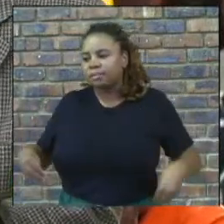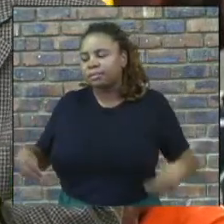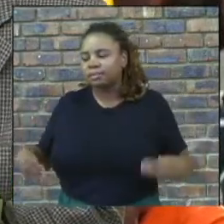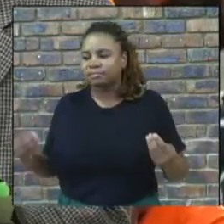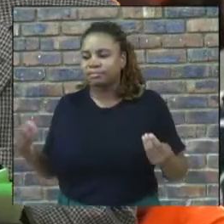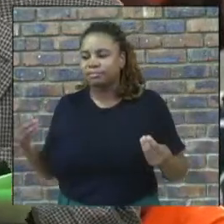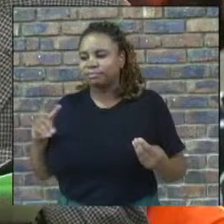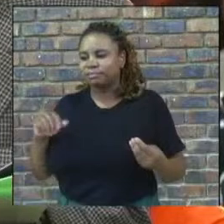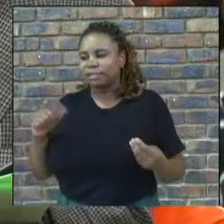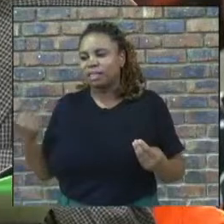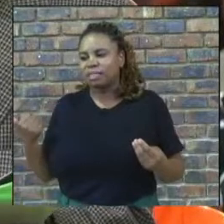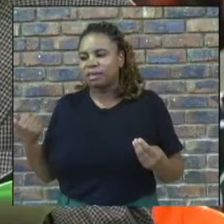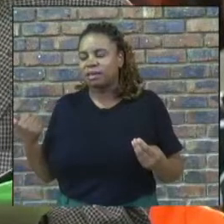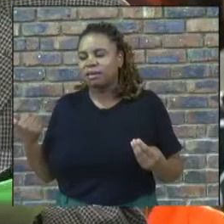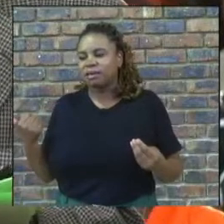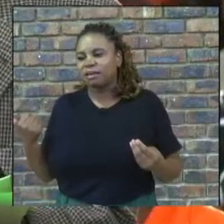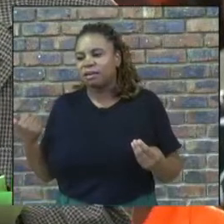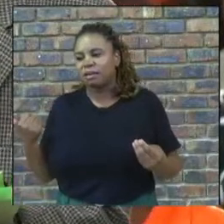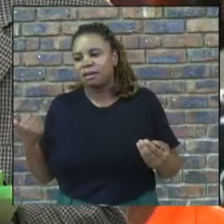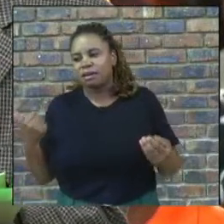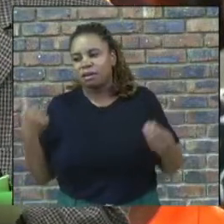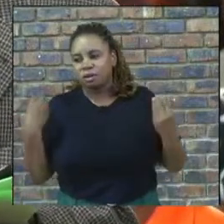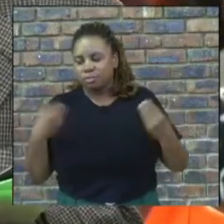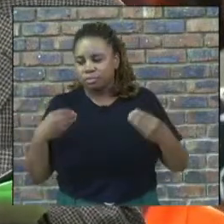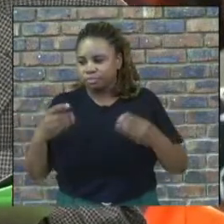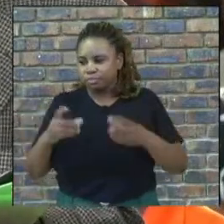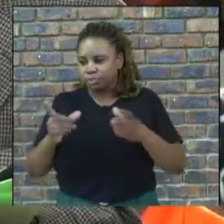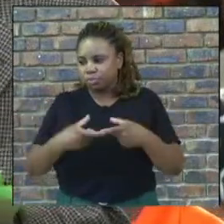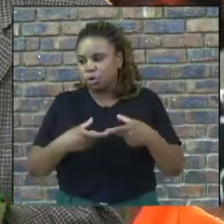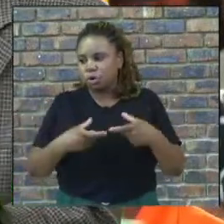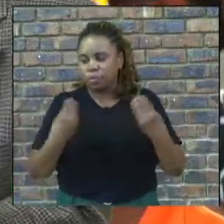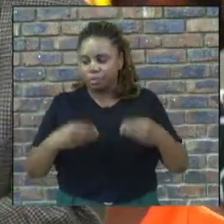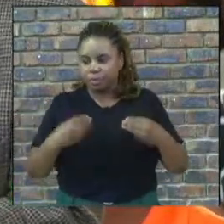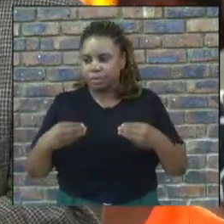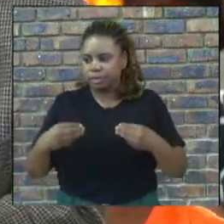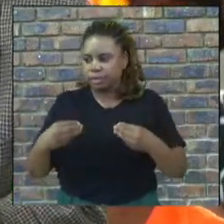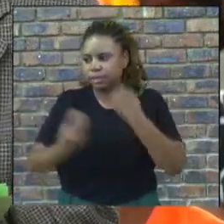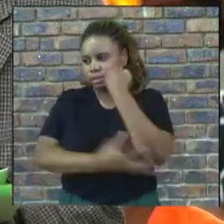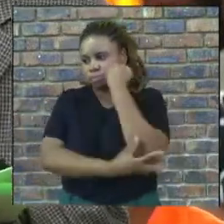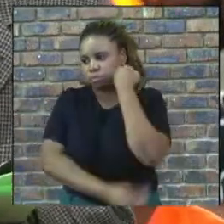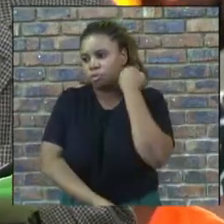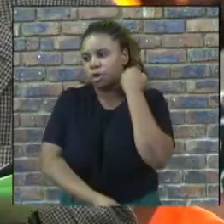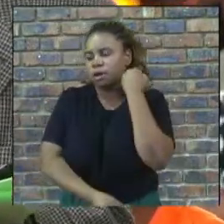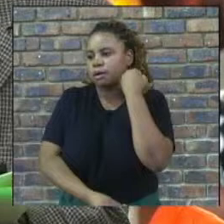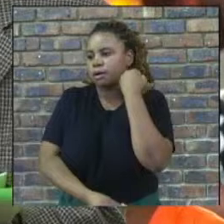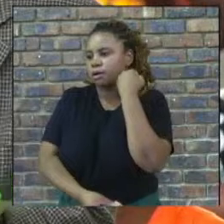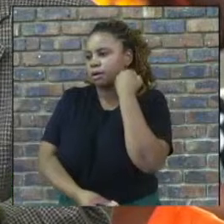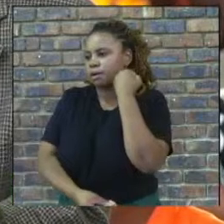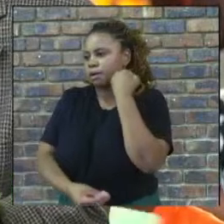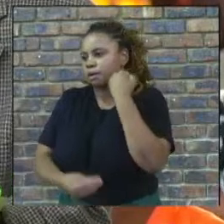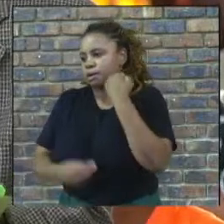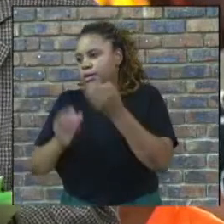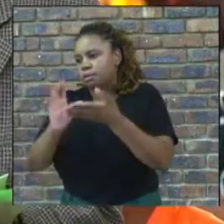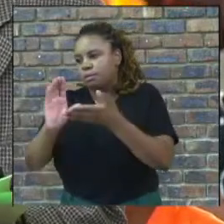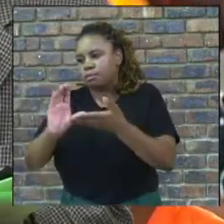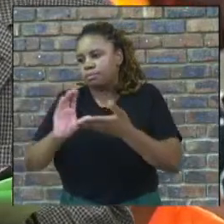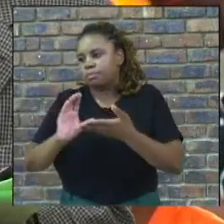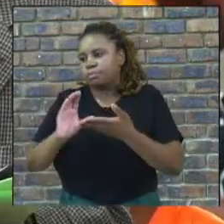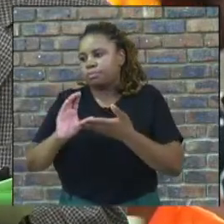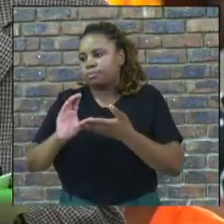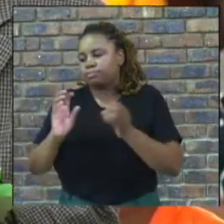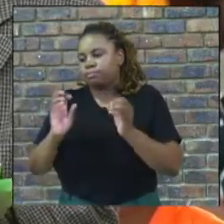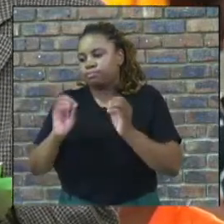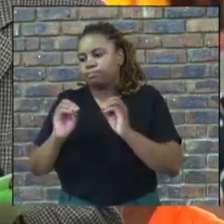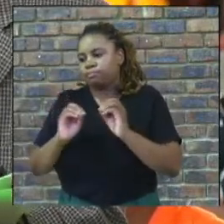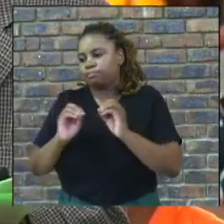tse hlopehang tse hlolehang o iketsetsa dintho di si thole moetla o hore di fundiwe. Mara